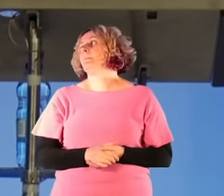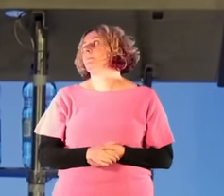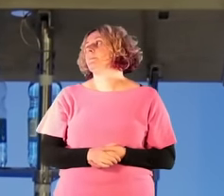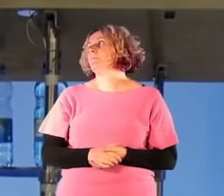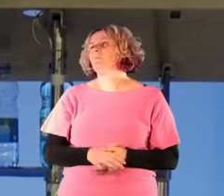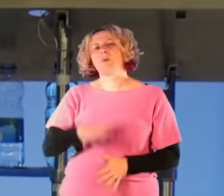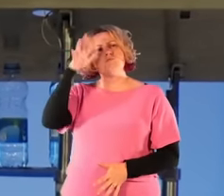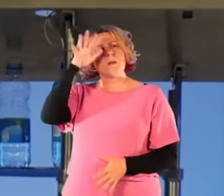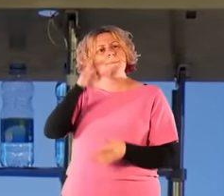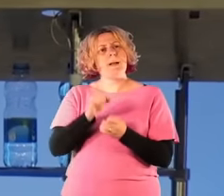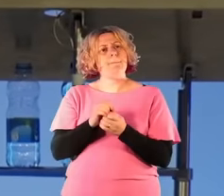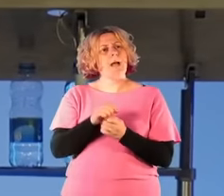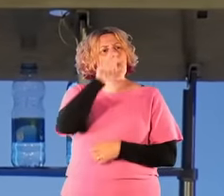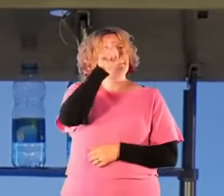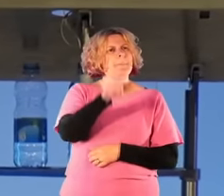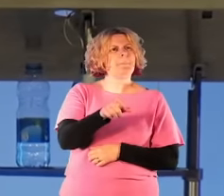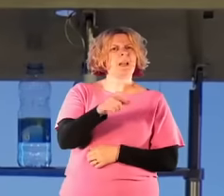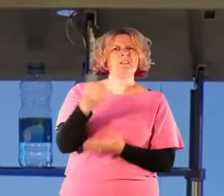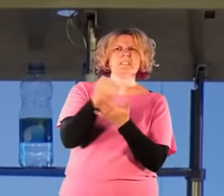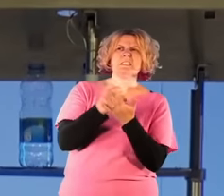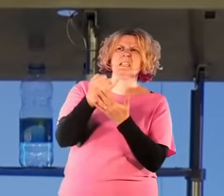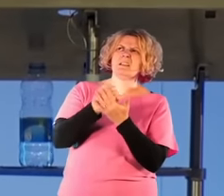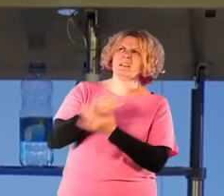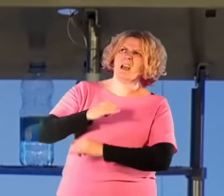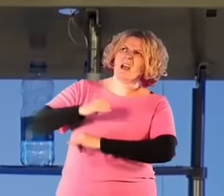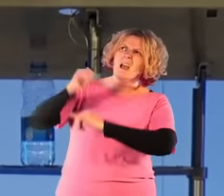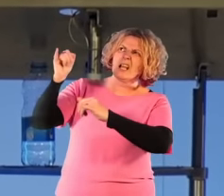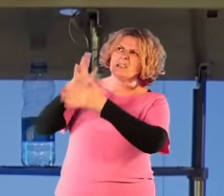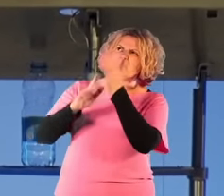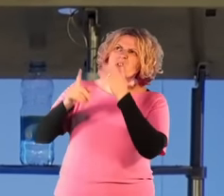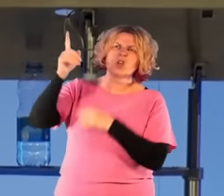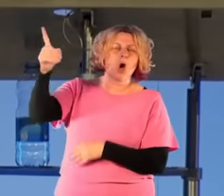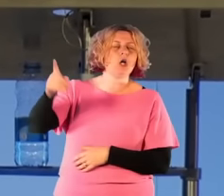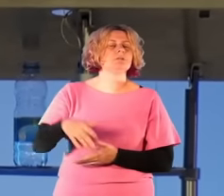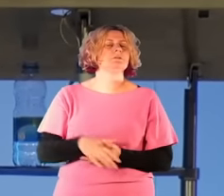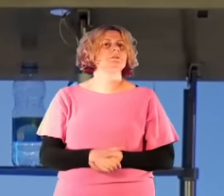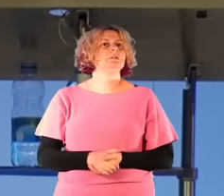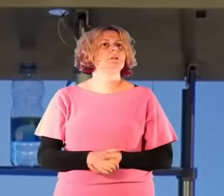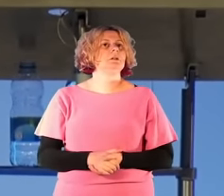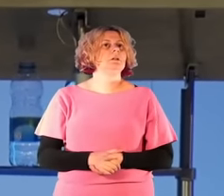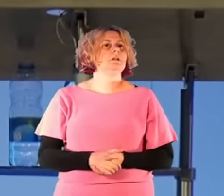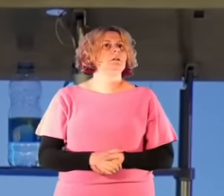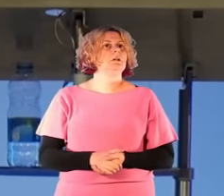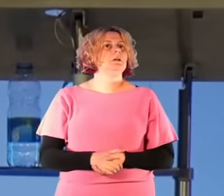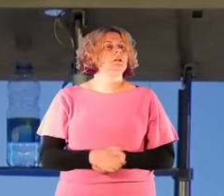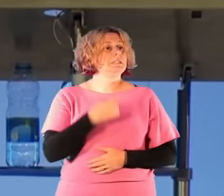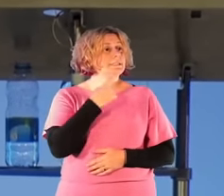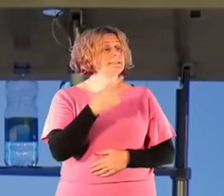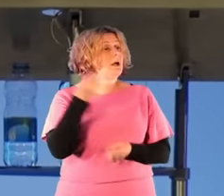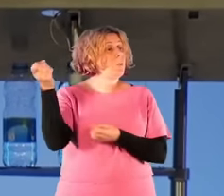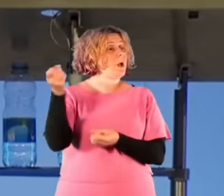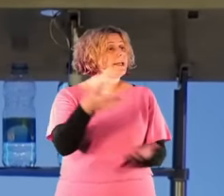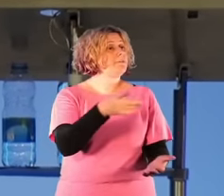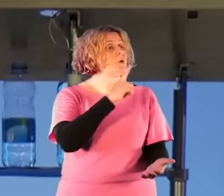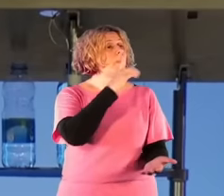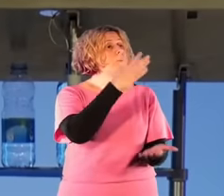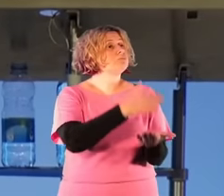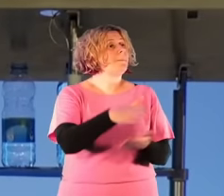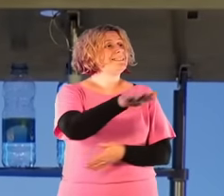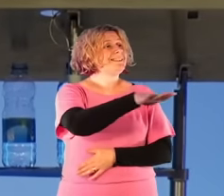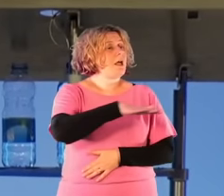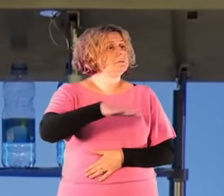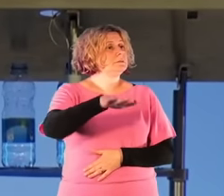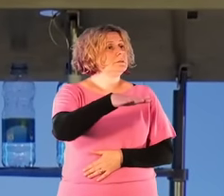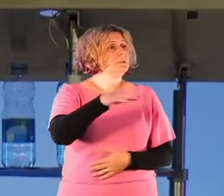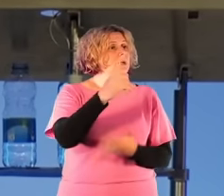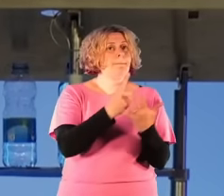God, and the Lord says, I'll give you the promised land, but I won't go with you. And they grieve because they say, well,